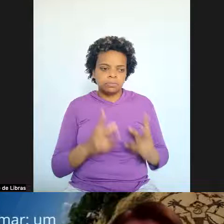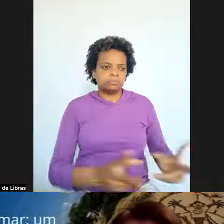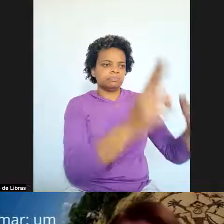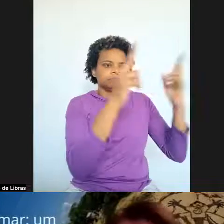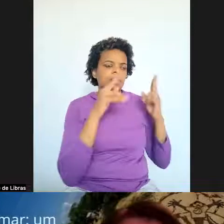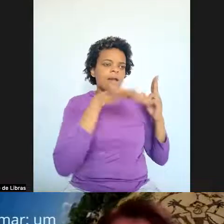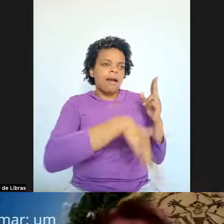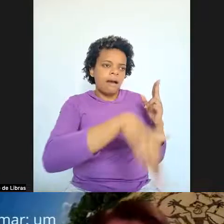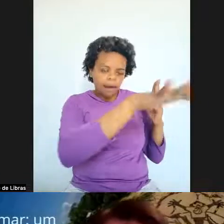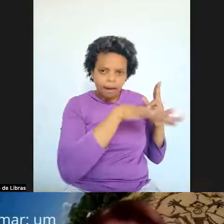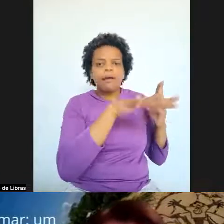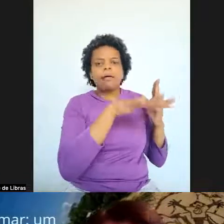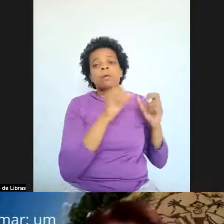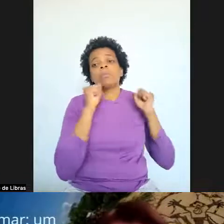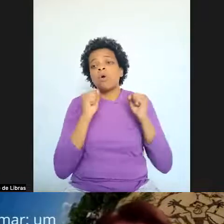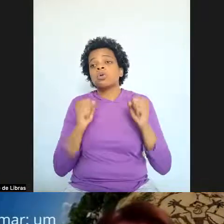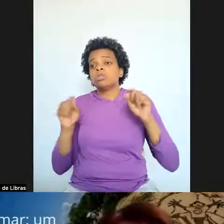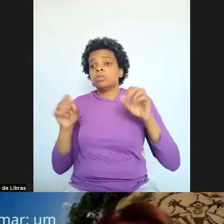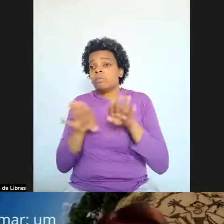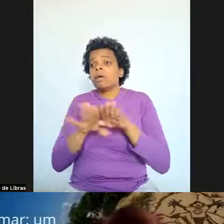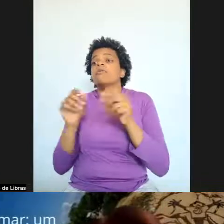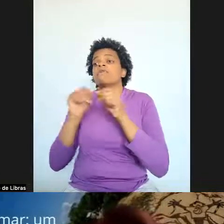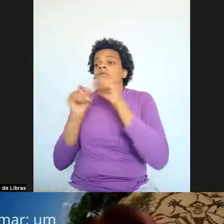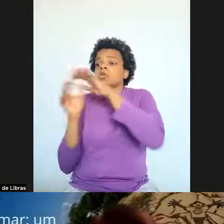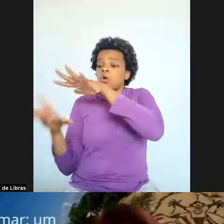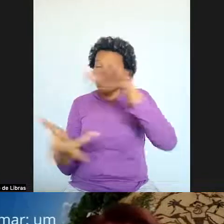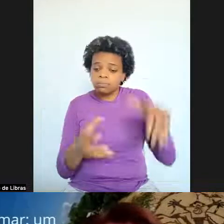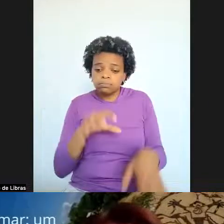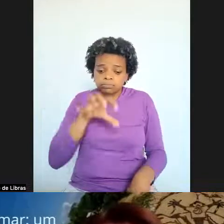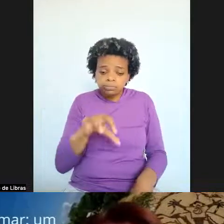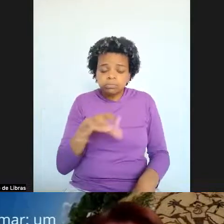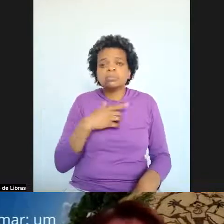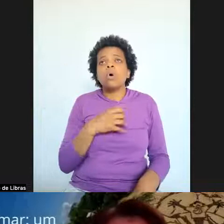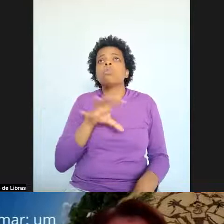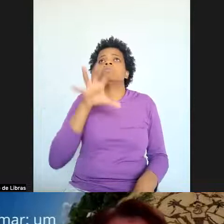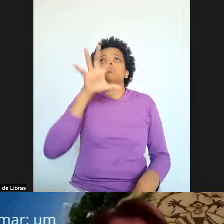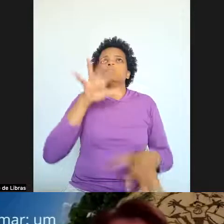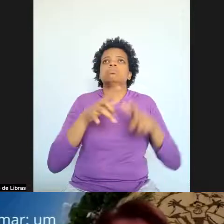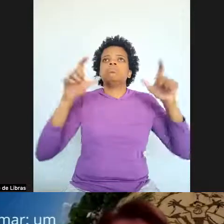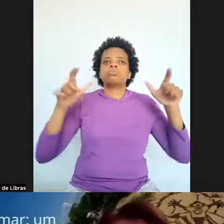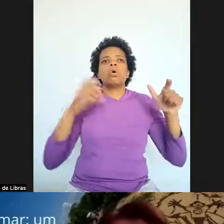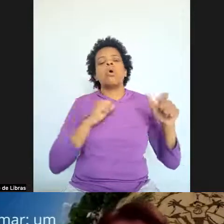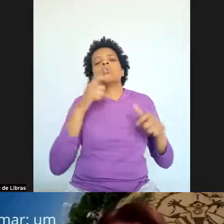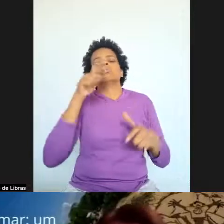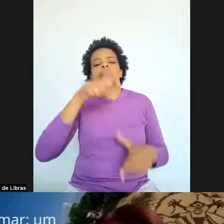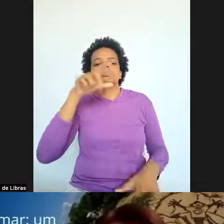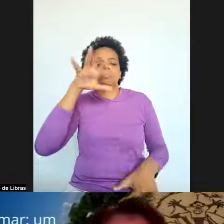because we can make it can be applied globally or regionally or even locally.